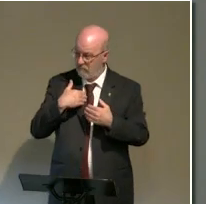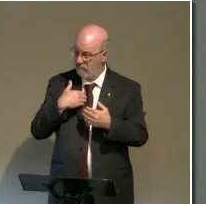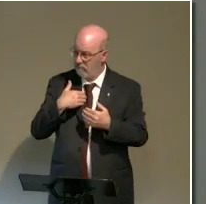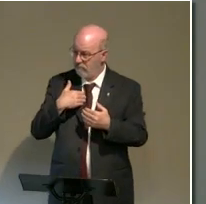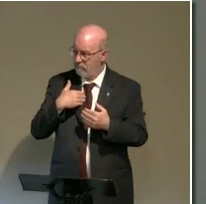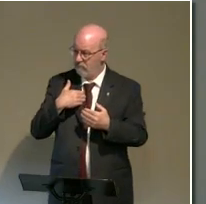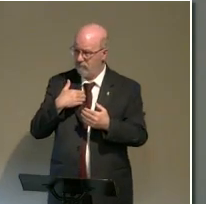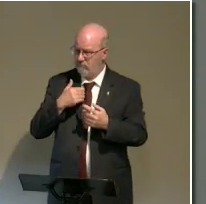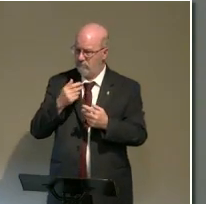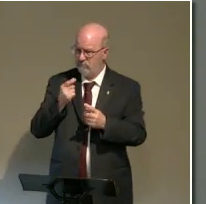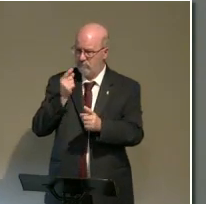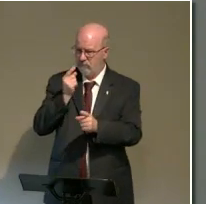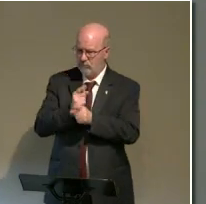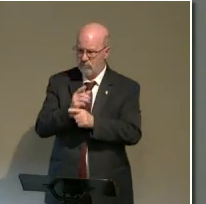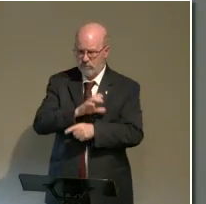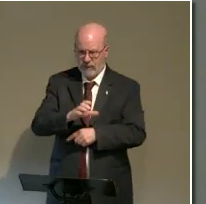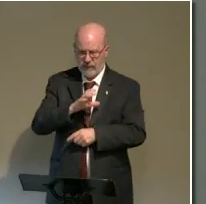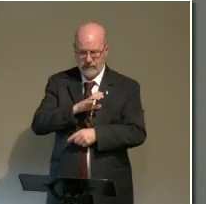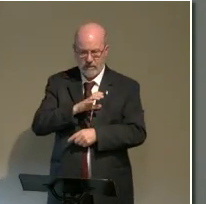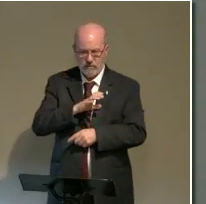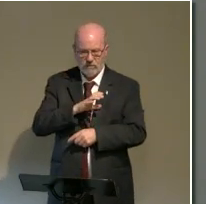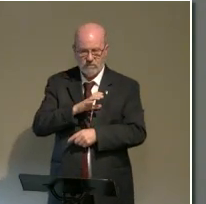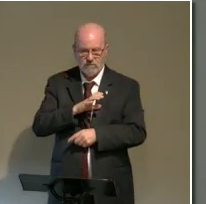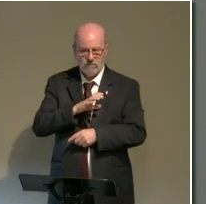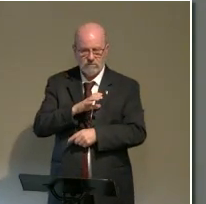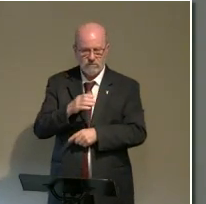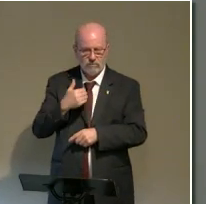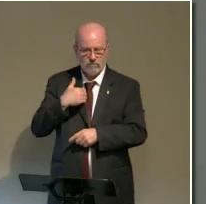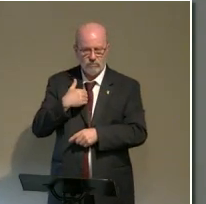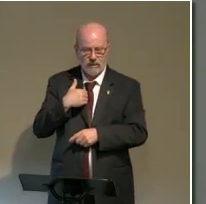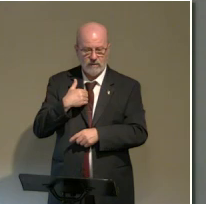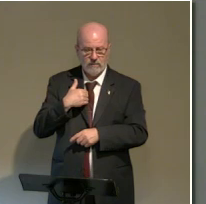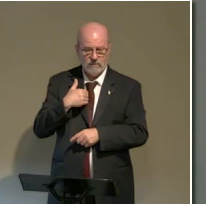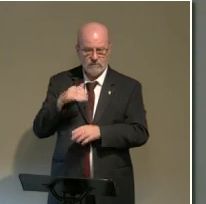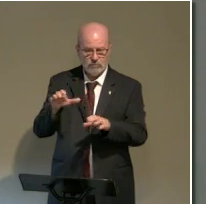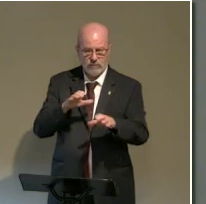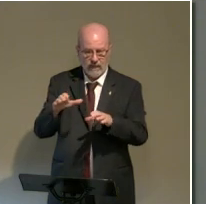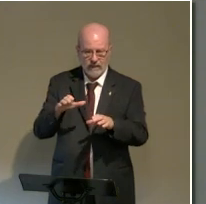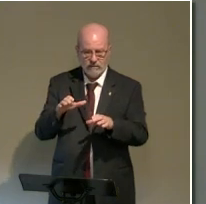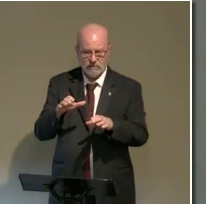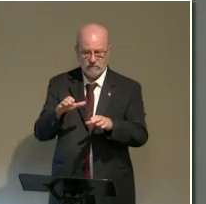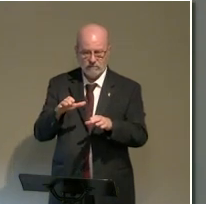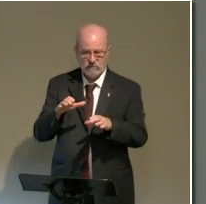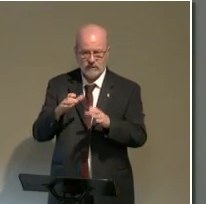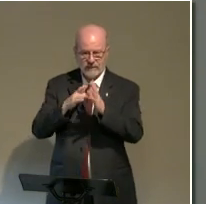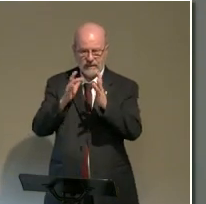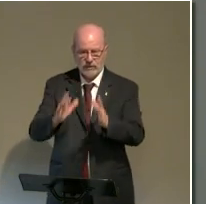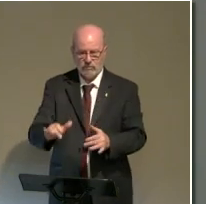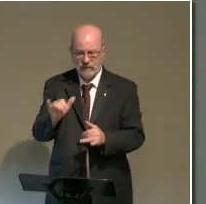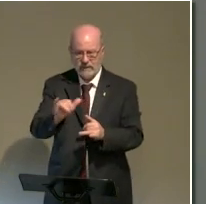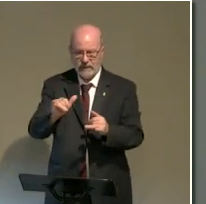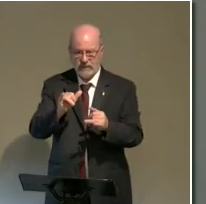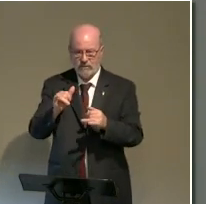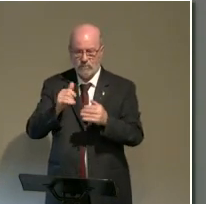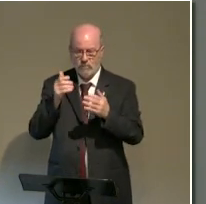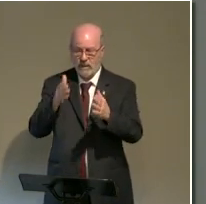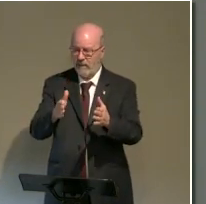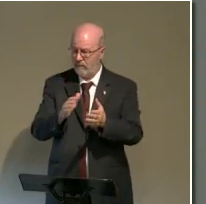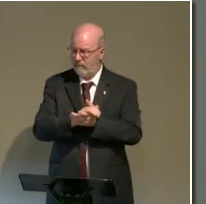a certain character, for me to have, for me to act in a Christ-like manner,